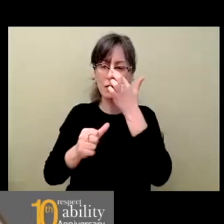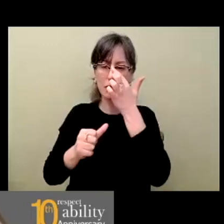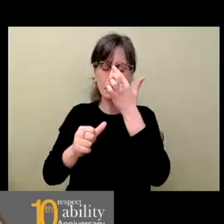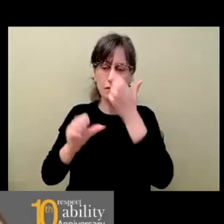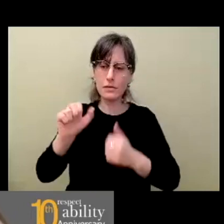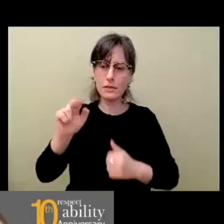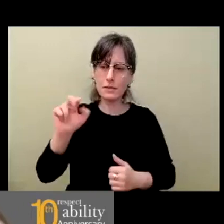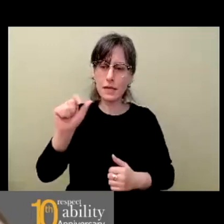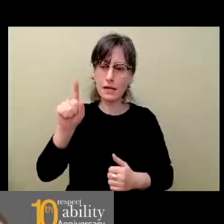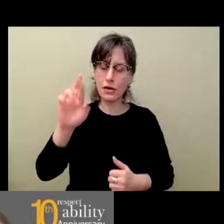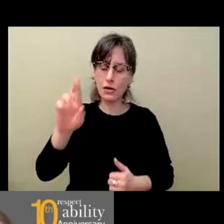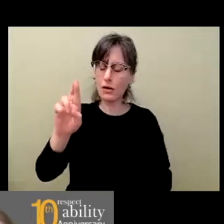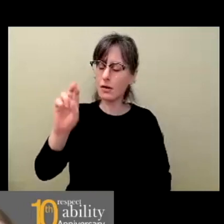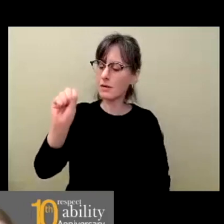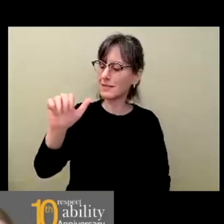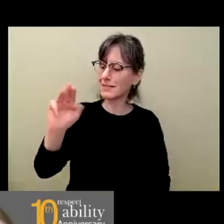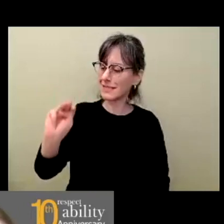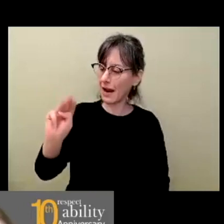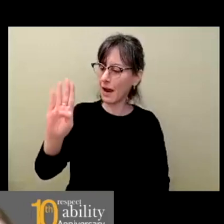Kansas. And